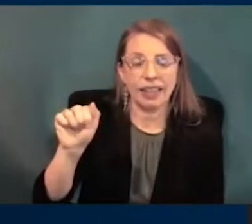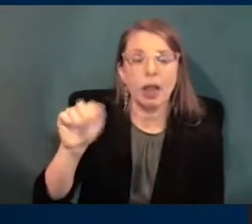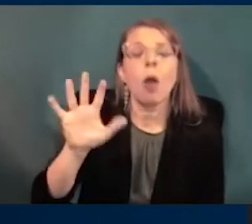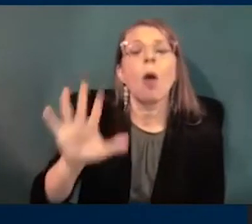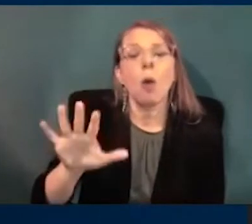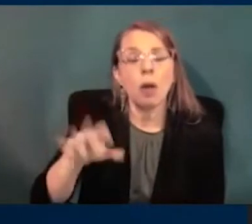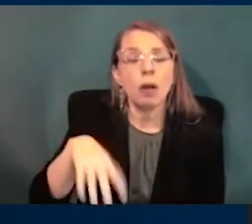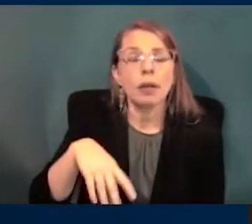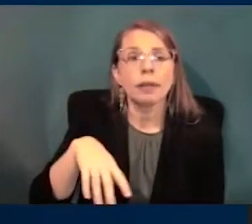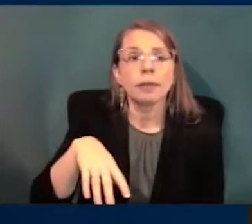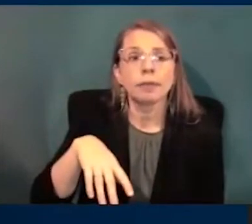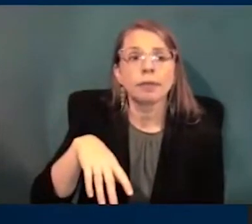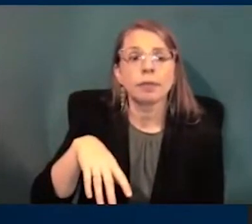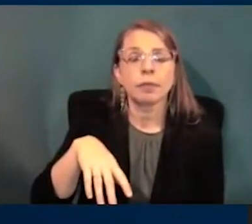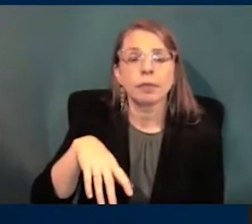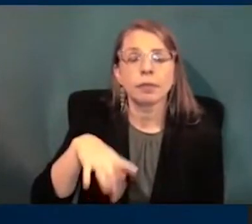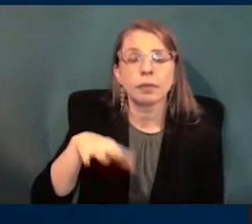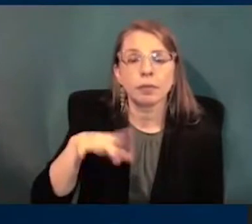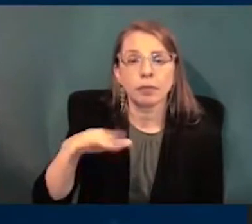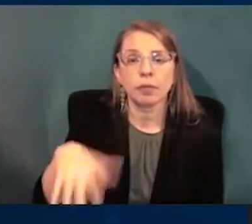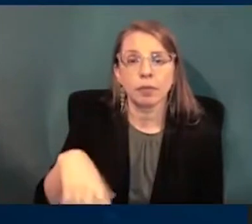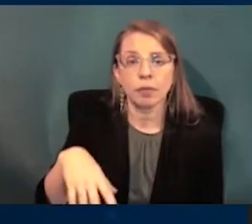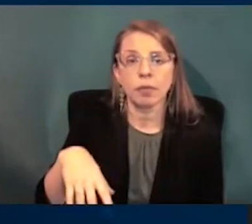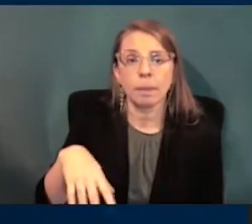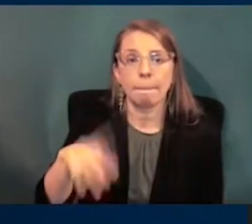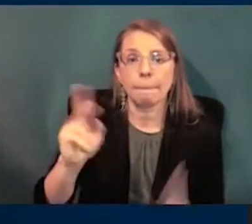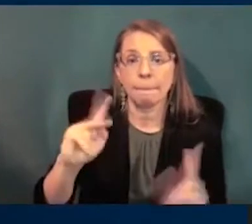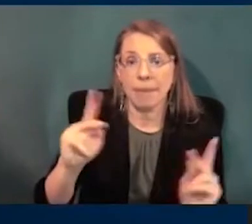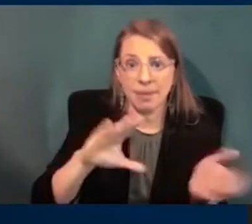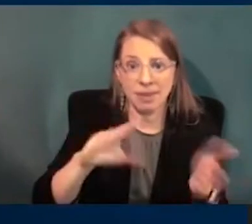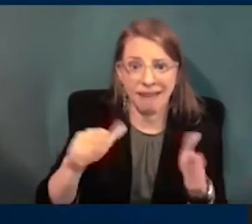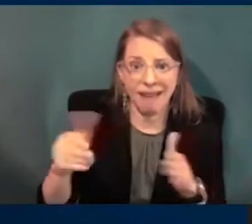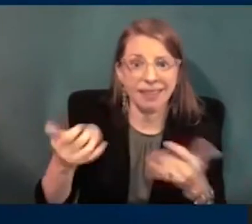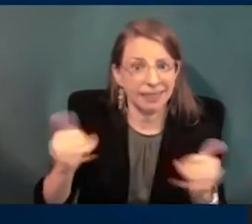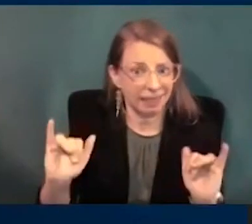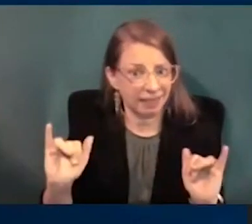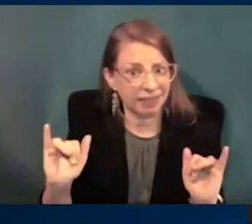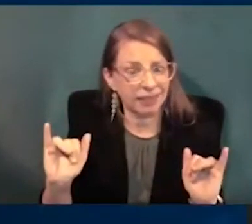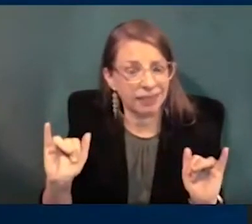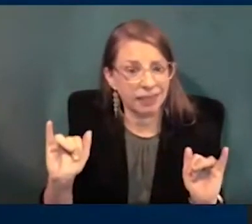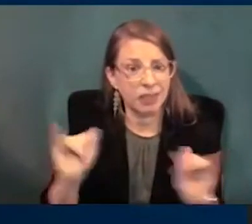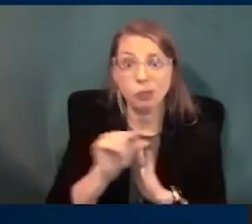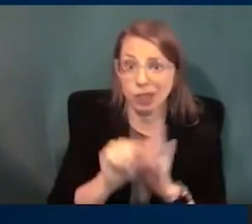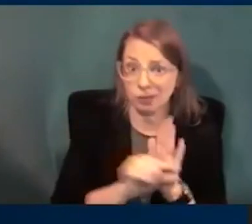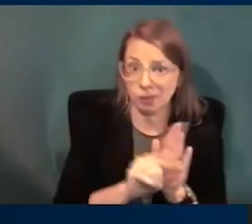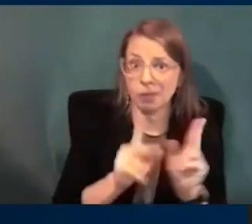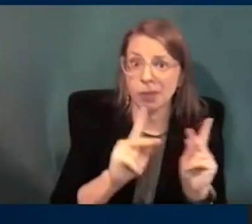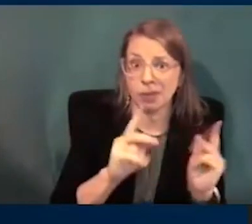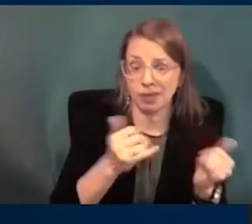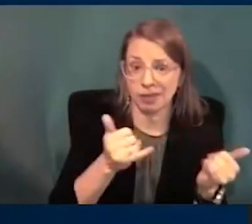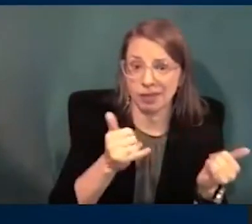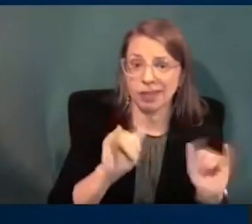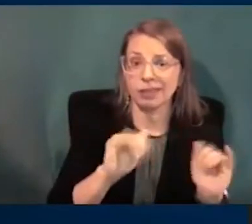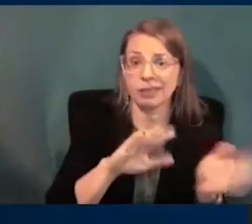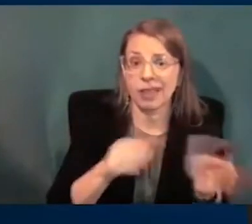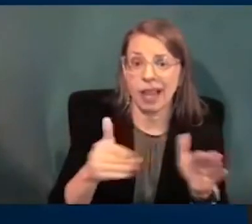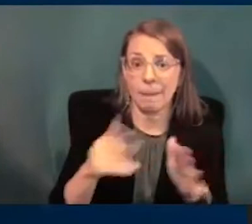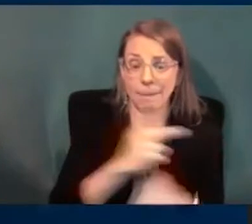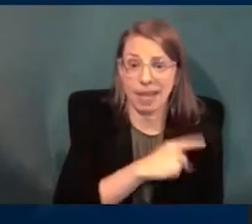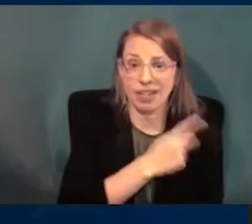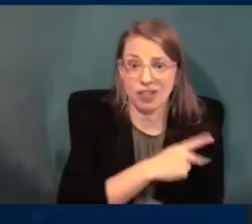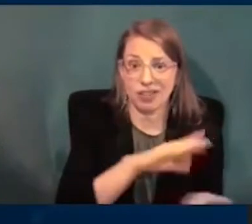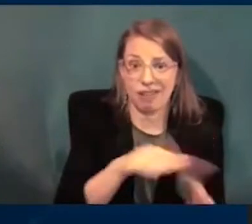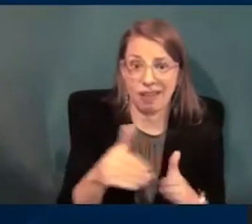they goes on to know if people are dying still, like in Springfield, are those They are. patients dying? Do we have patients that are